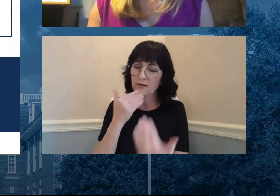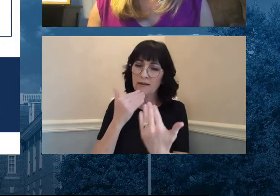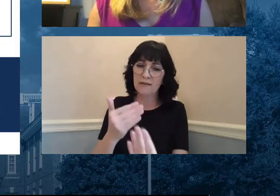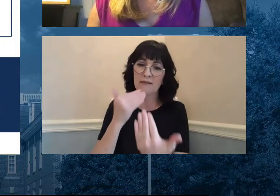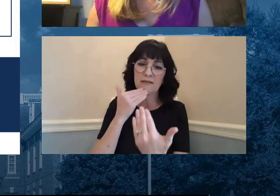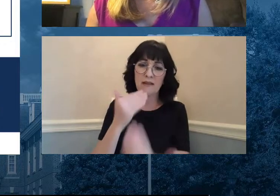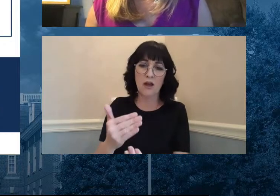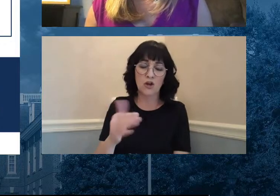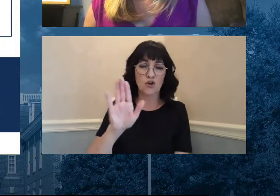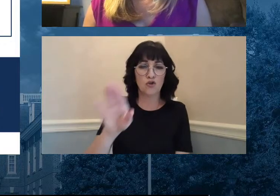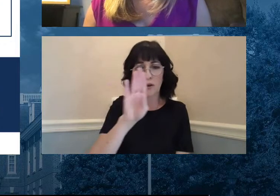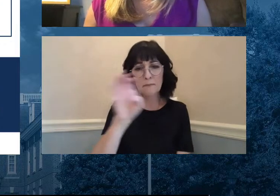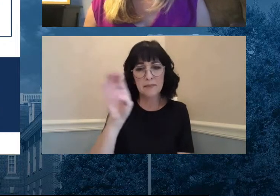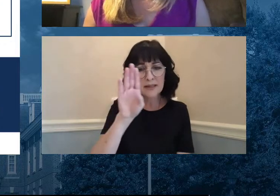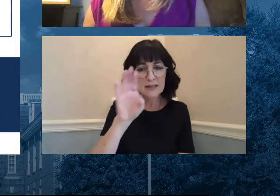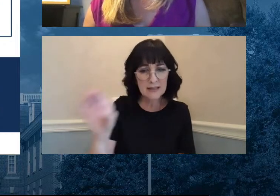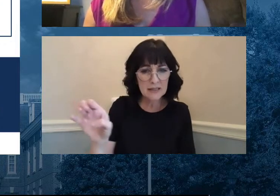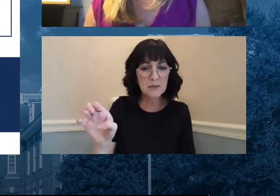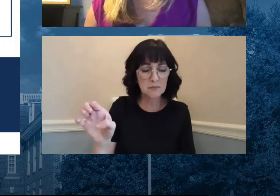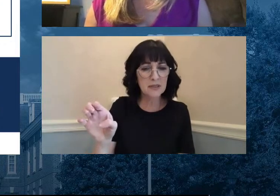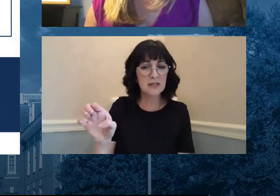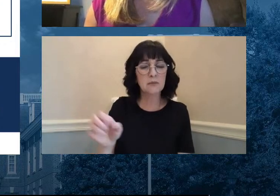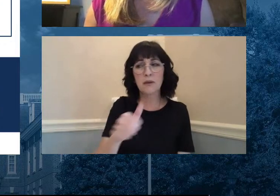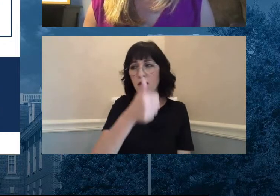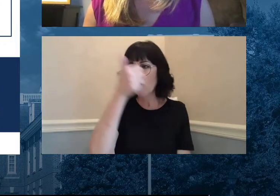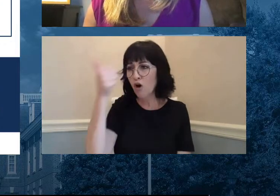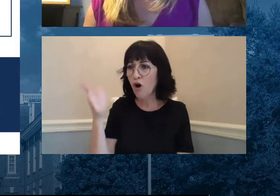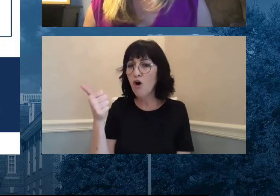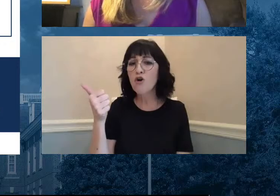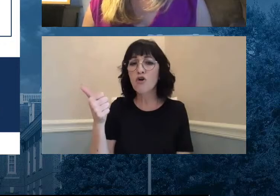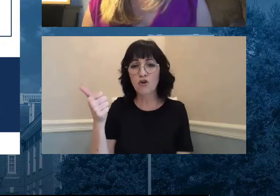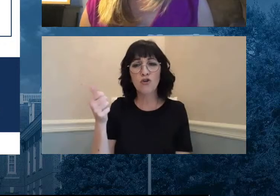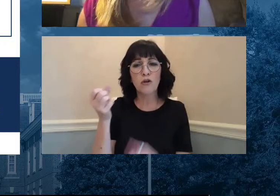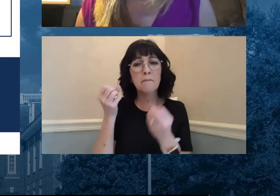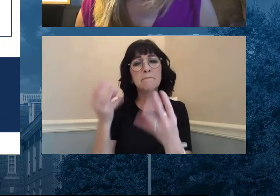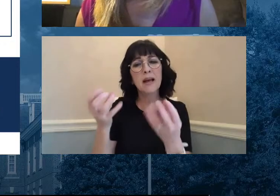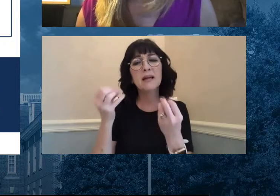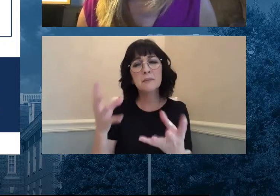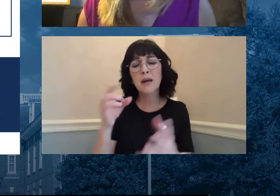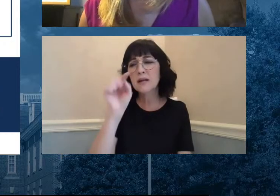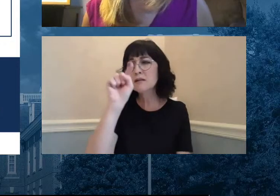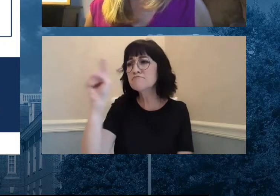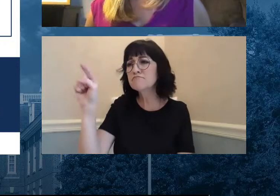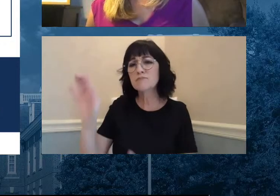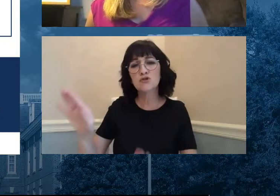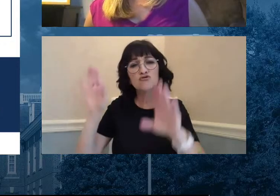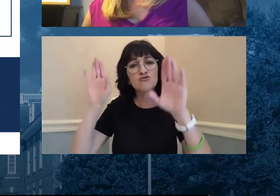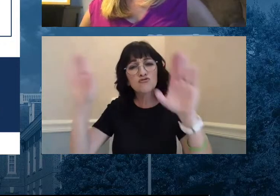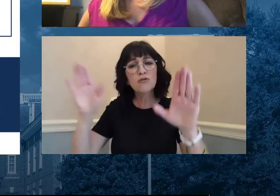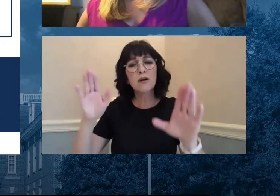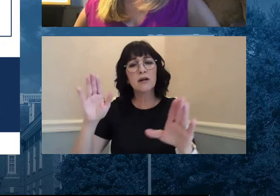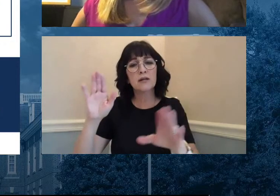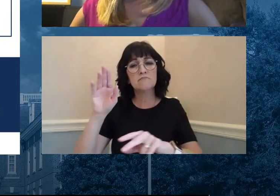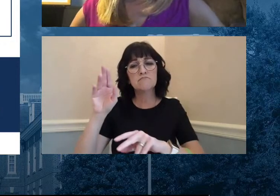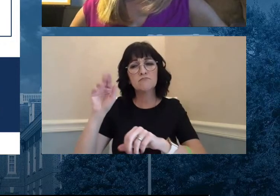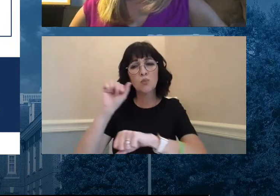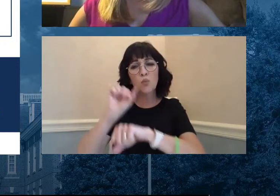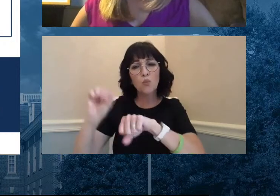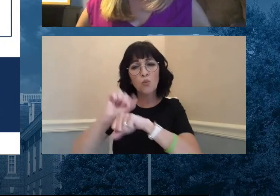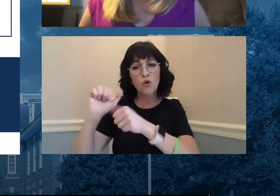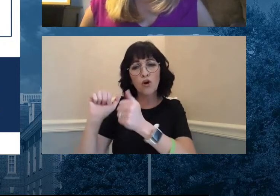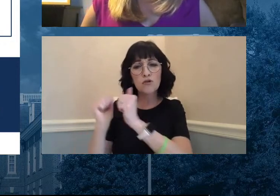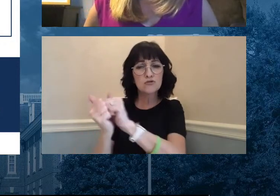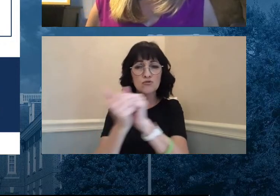that is being done by BB and our other many other great partners across the state.